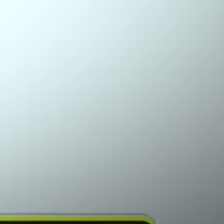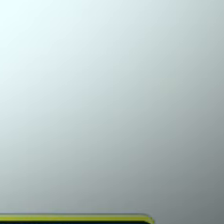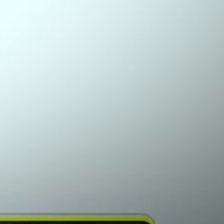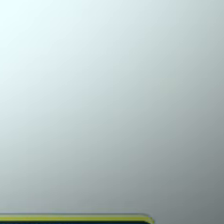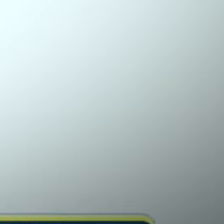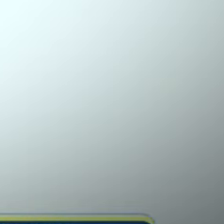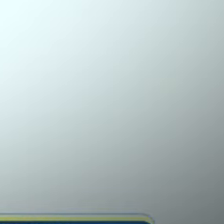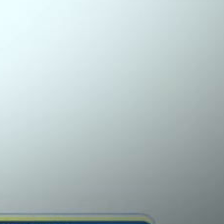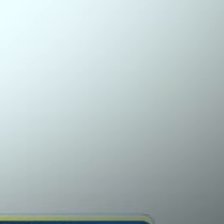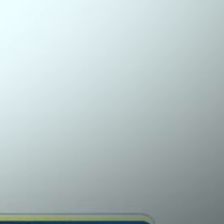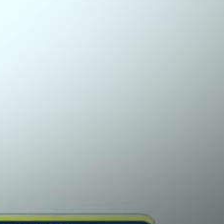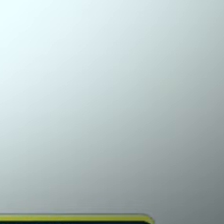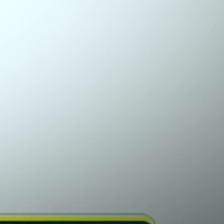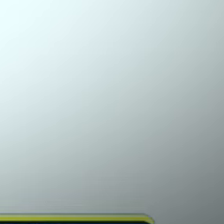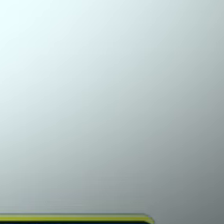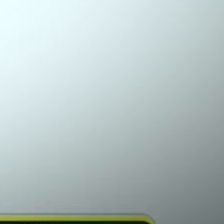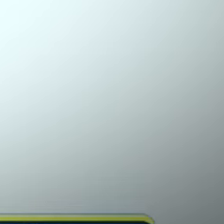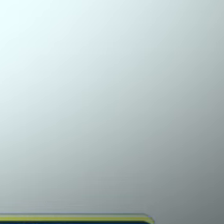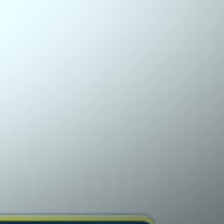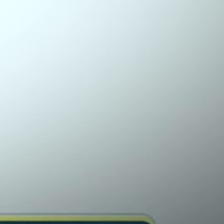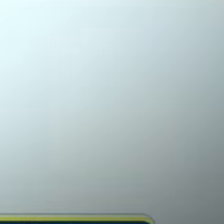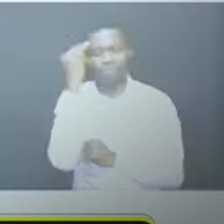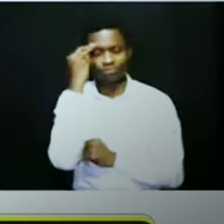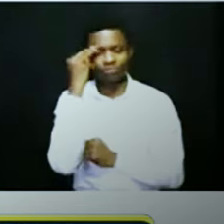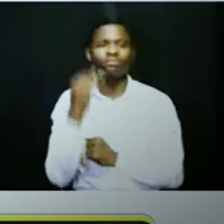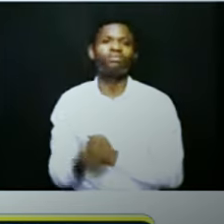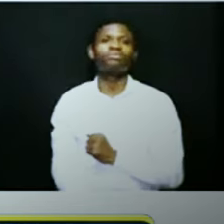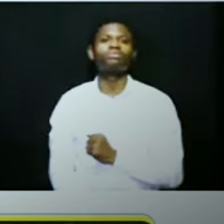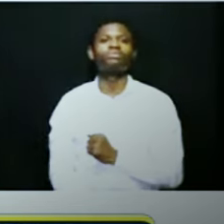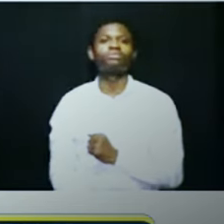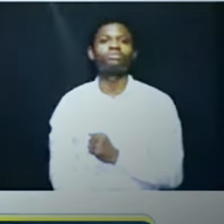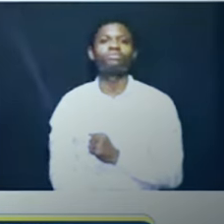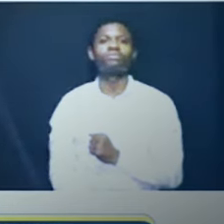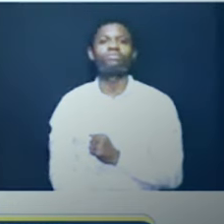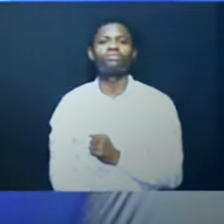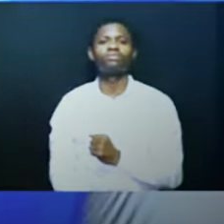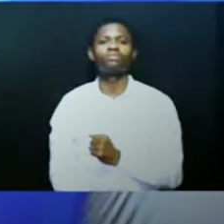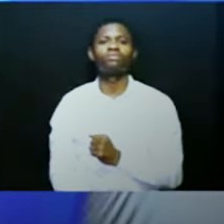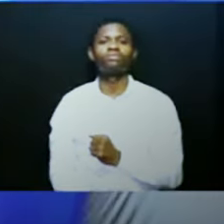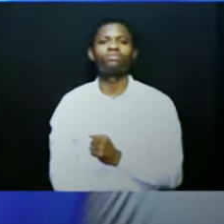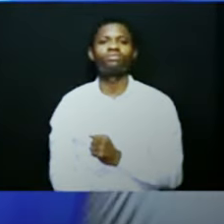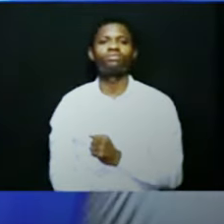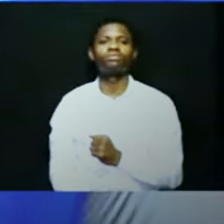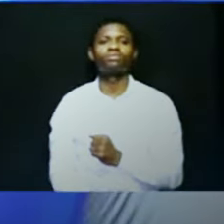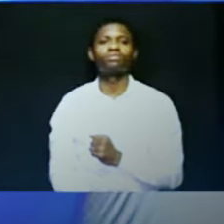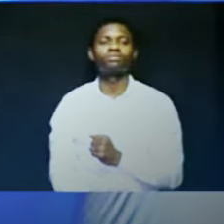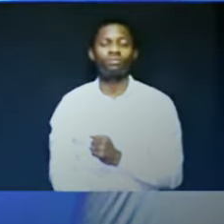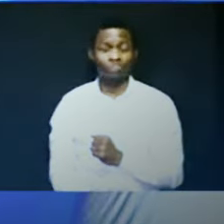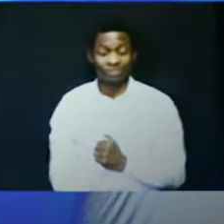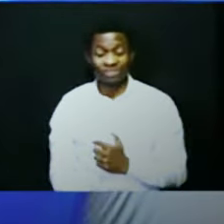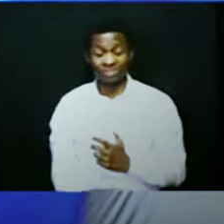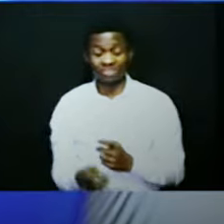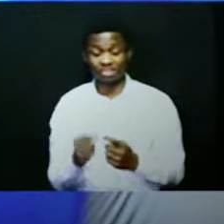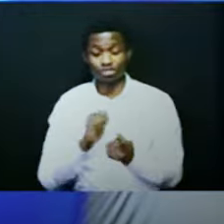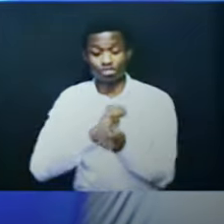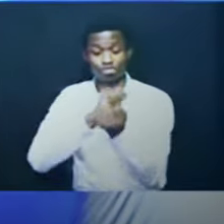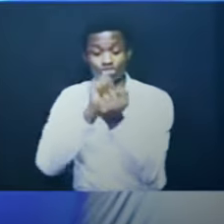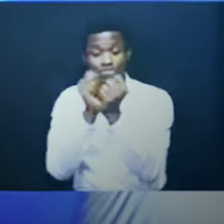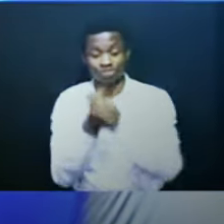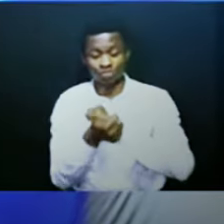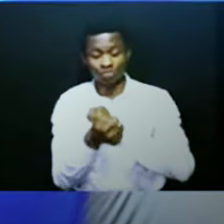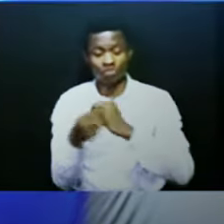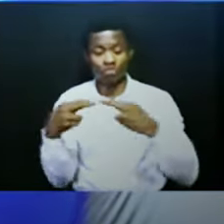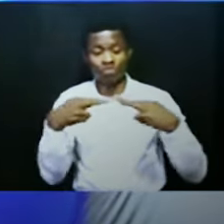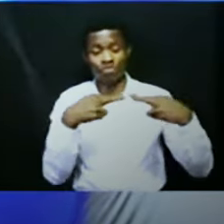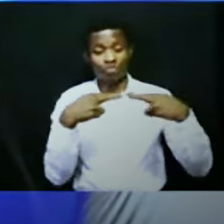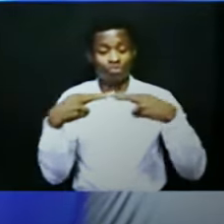Reposition your mind. You see, the transforming relationship between